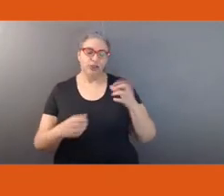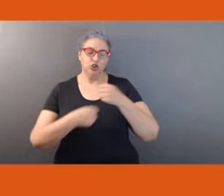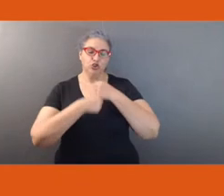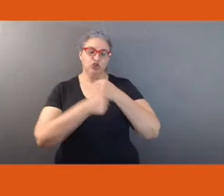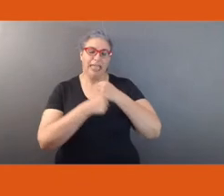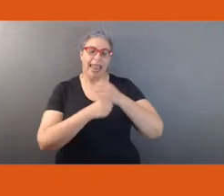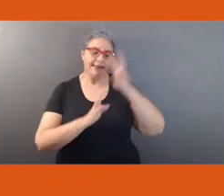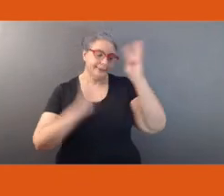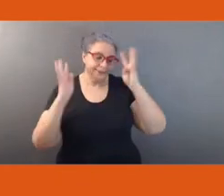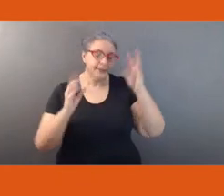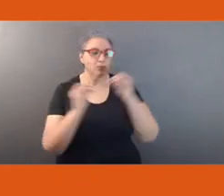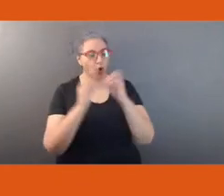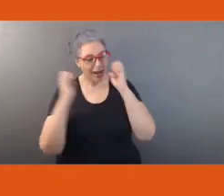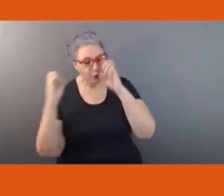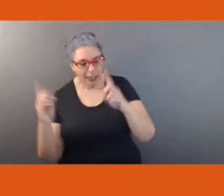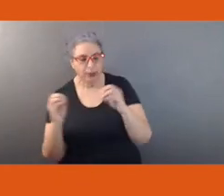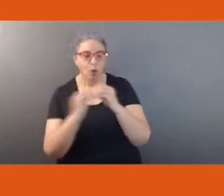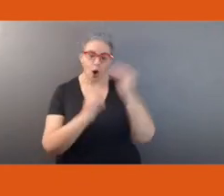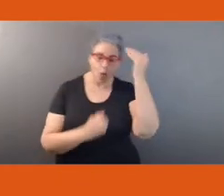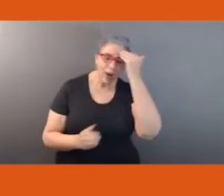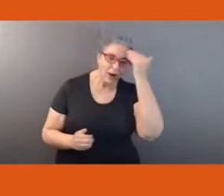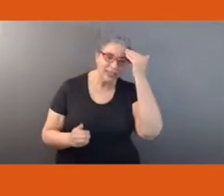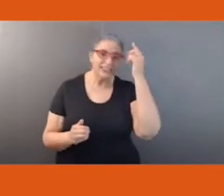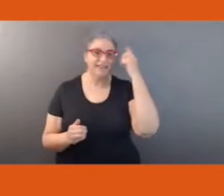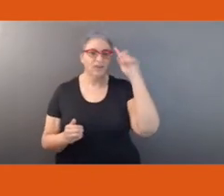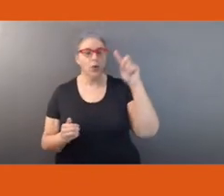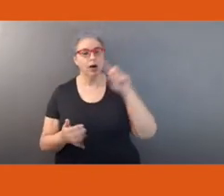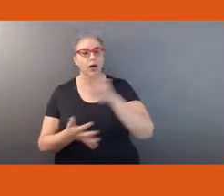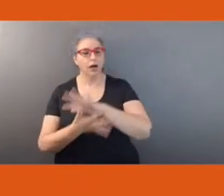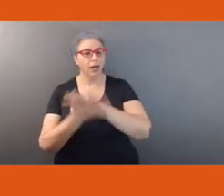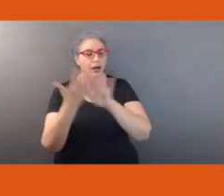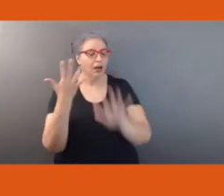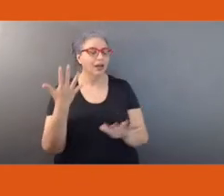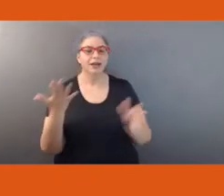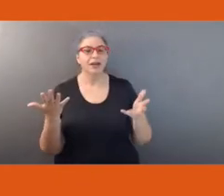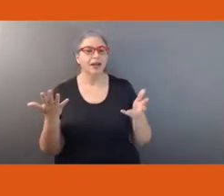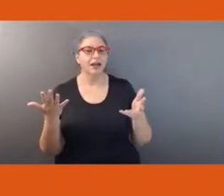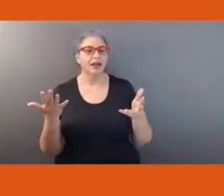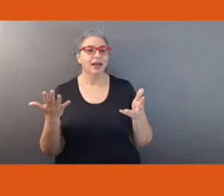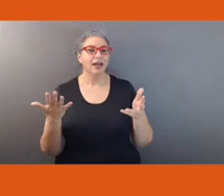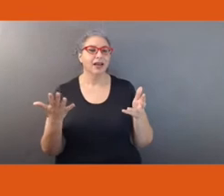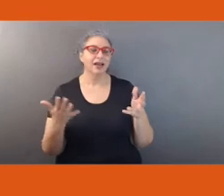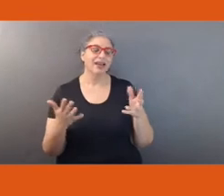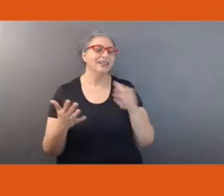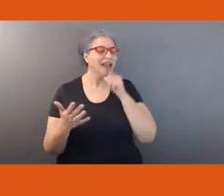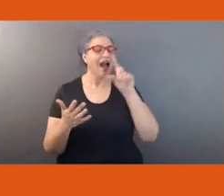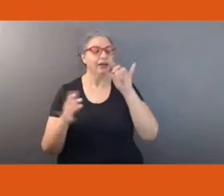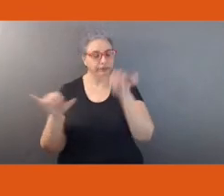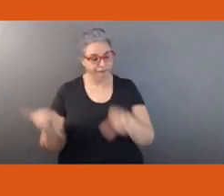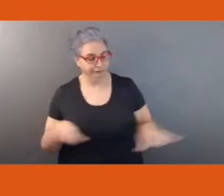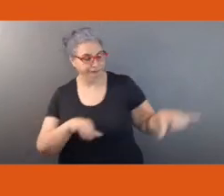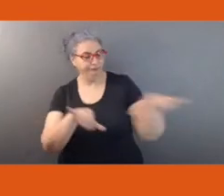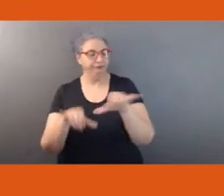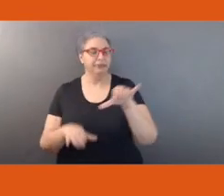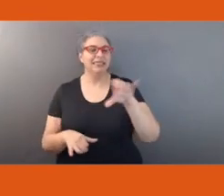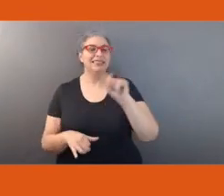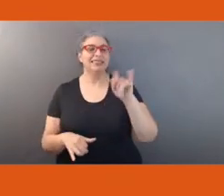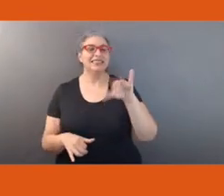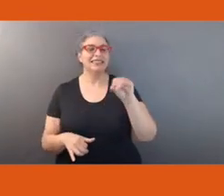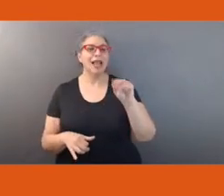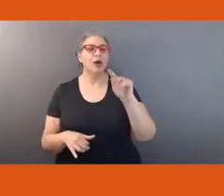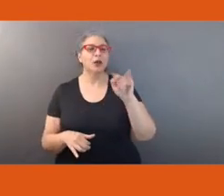create more education and awareness for breaking outside of the stereotypes, like